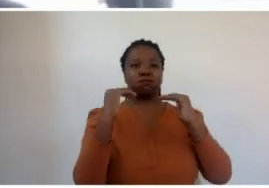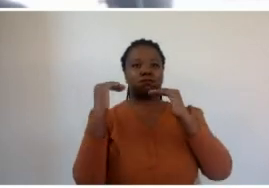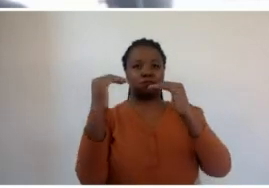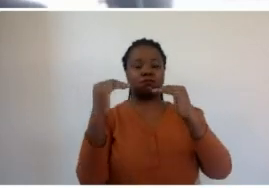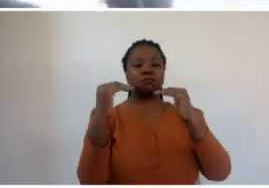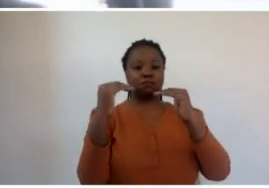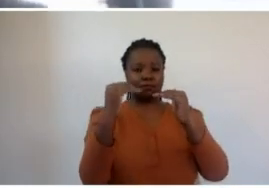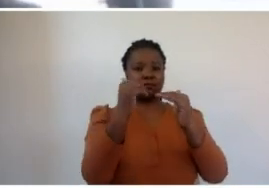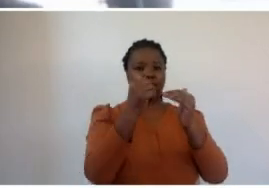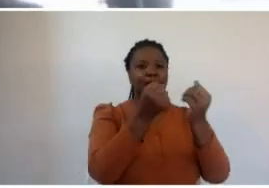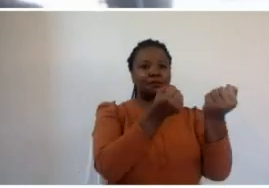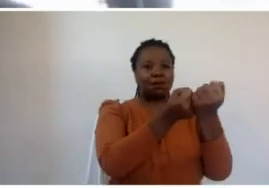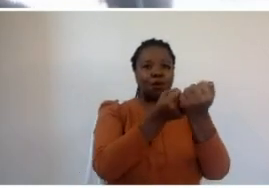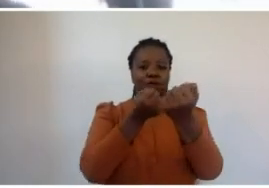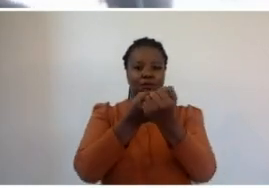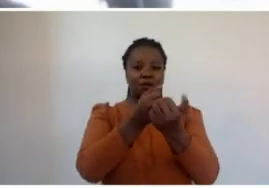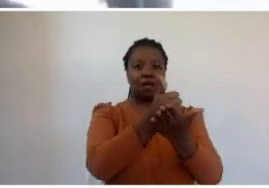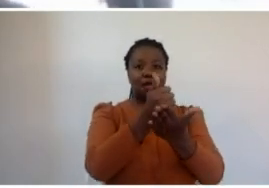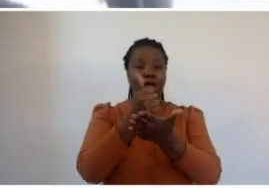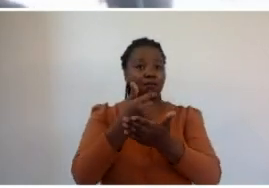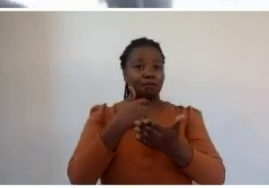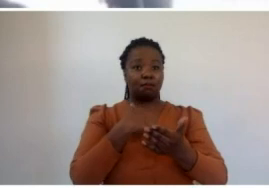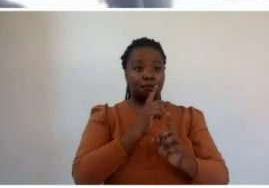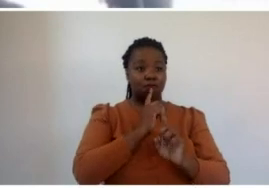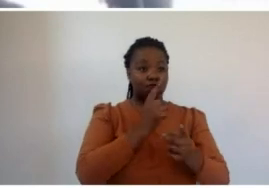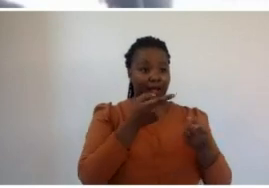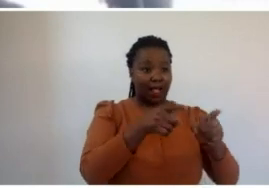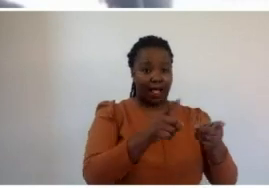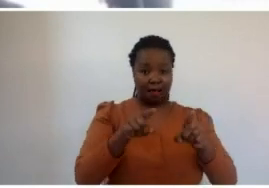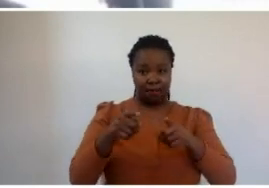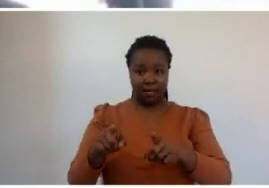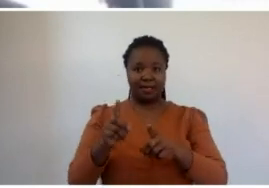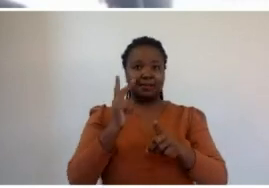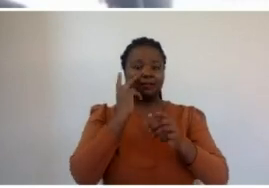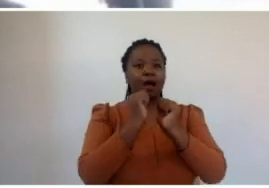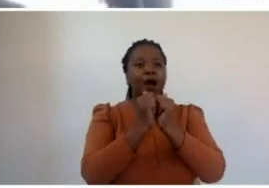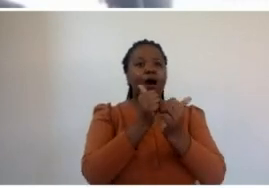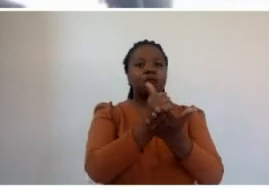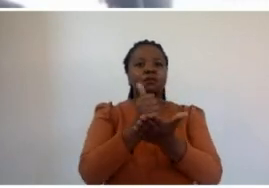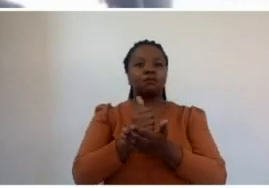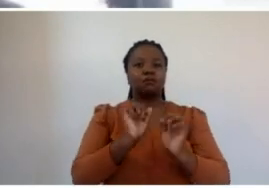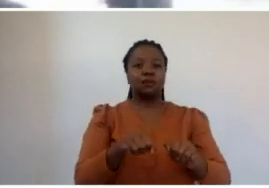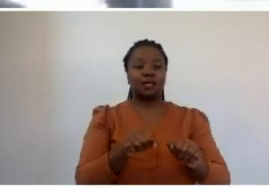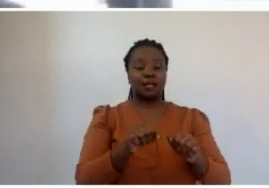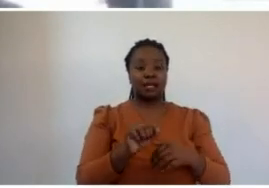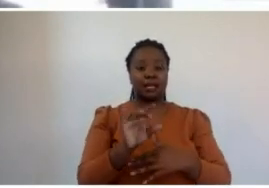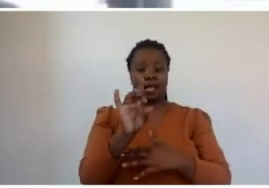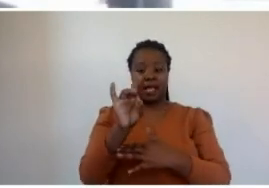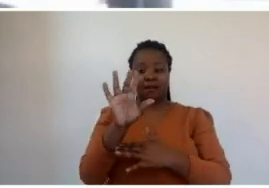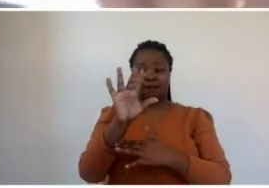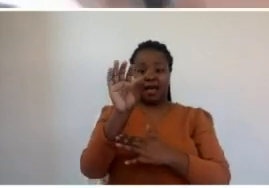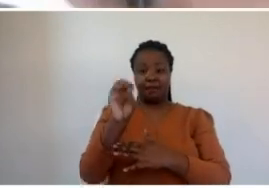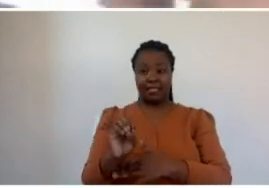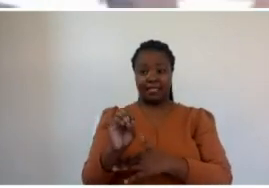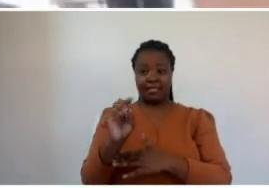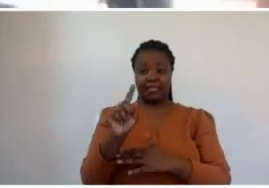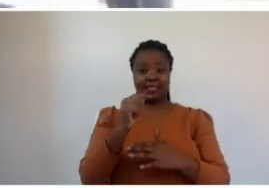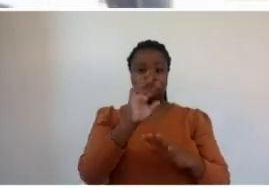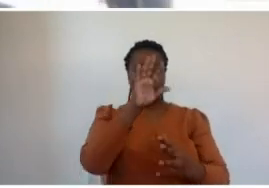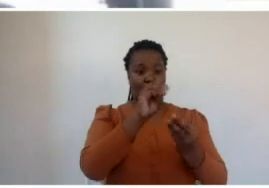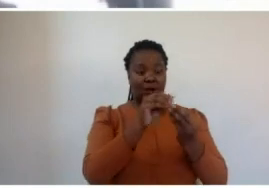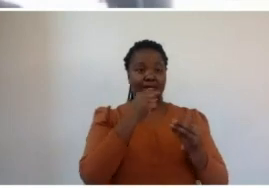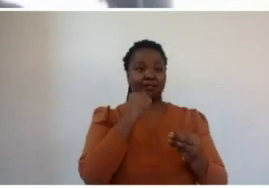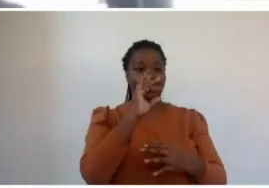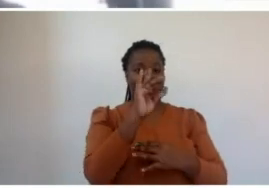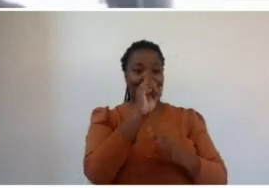have a reality in which 85% of the 80 million that I was talking about, and these numbers are almost